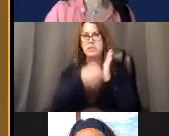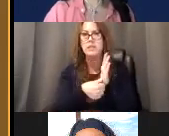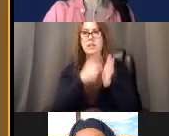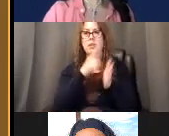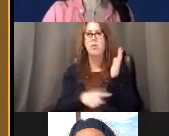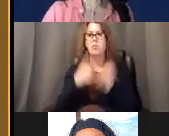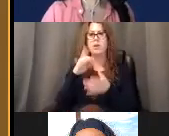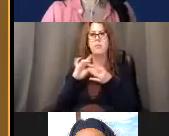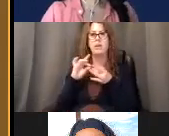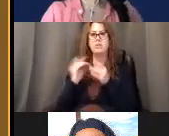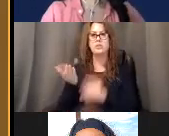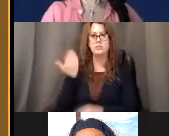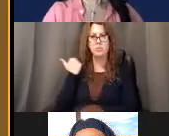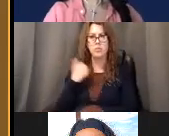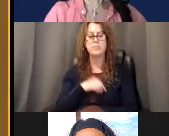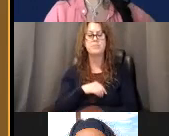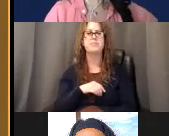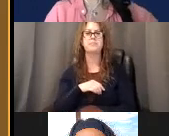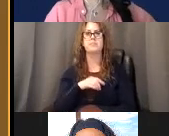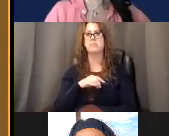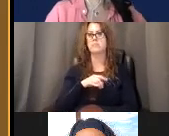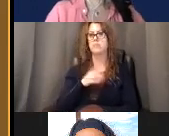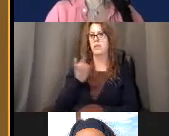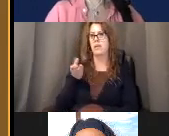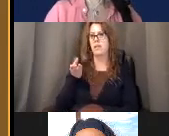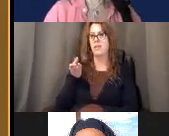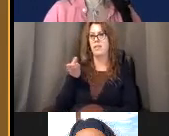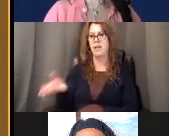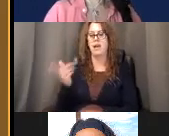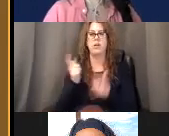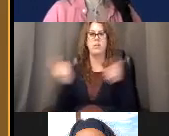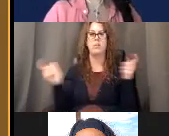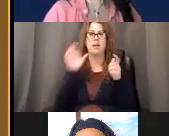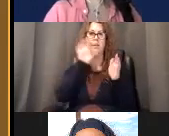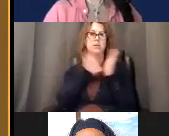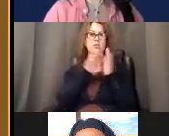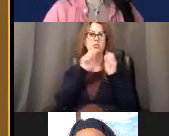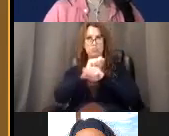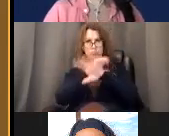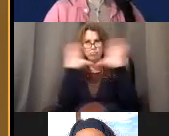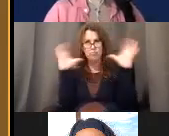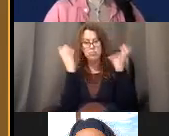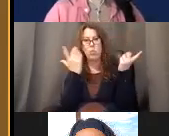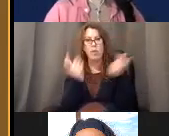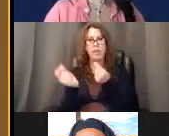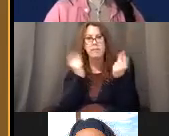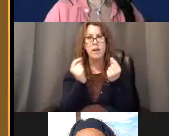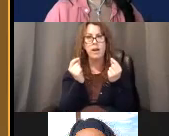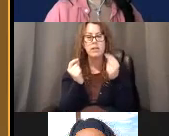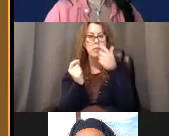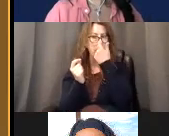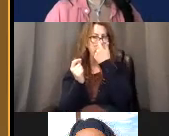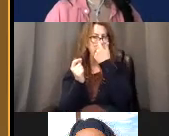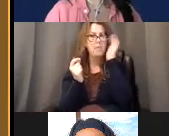And what they have done, so big picture, what they've done is they no longer are, the prosecutor,